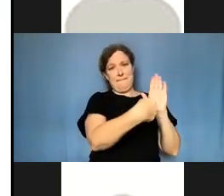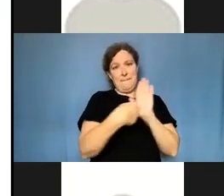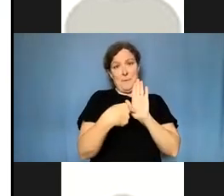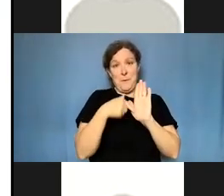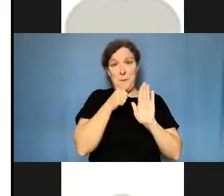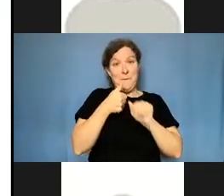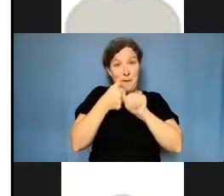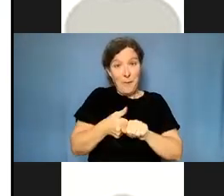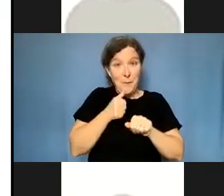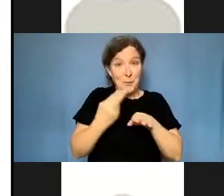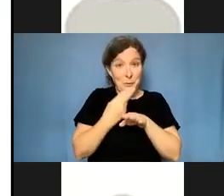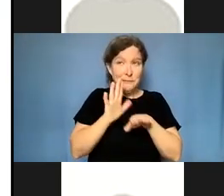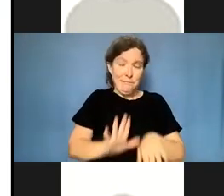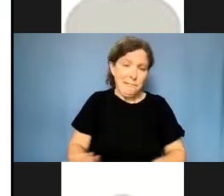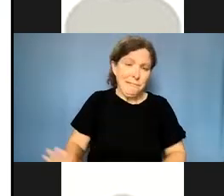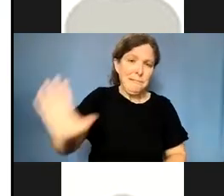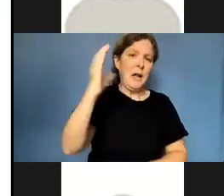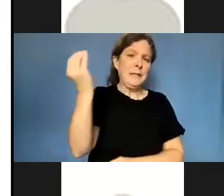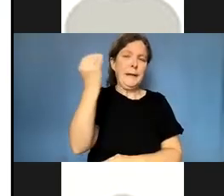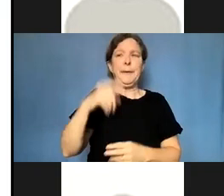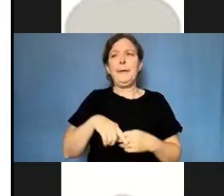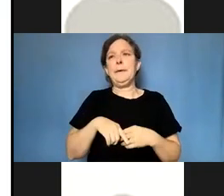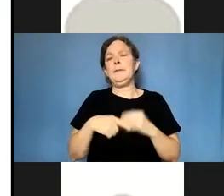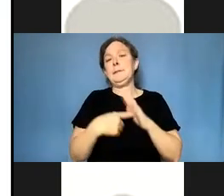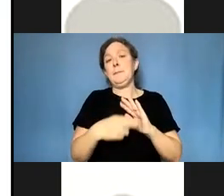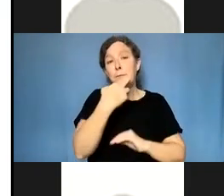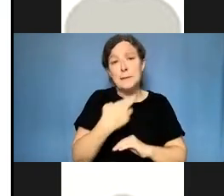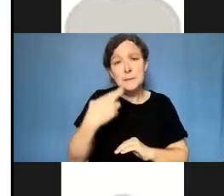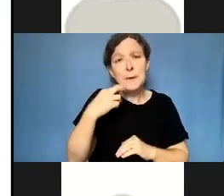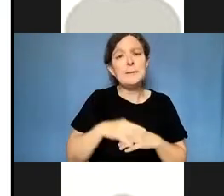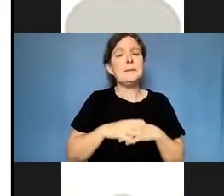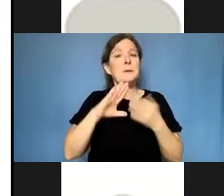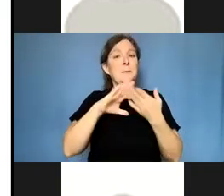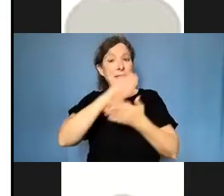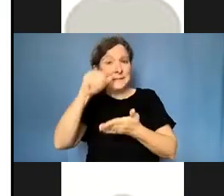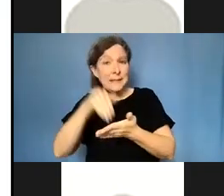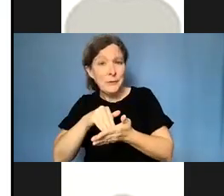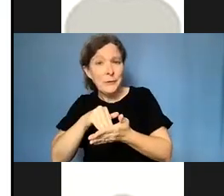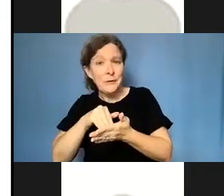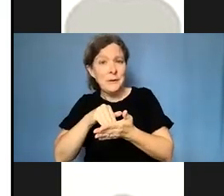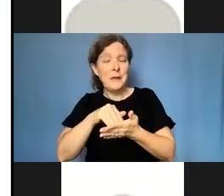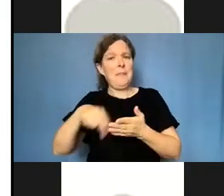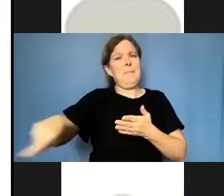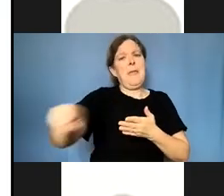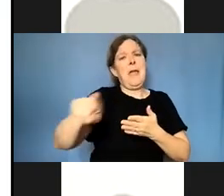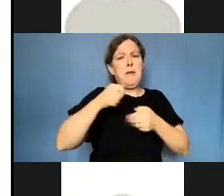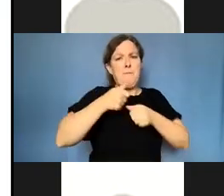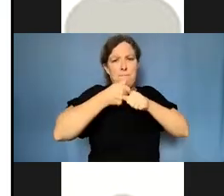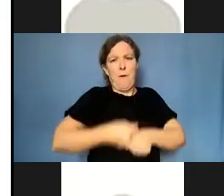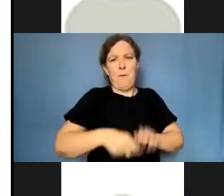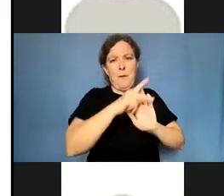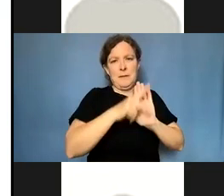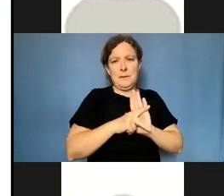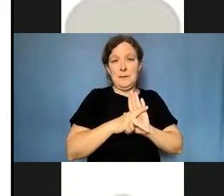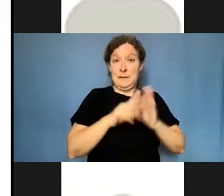Ontario, because it's being applied at restaurants and other spaces. It's not being applied by government. It's not being applied by the city.